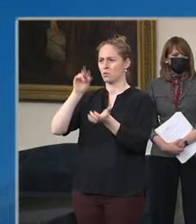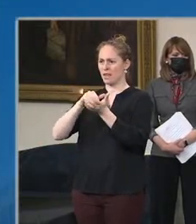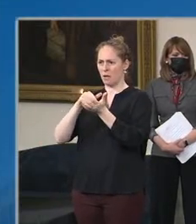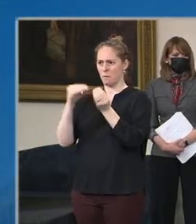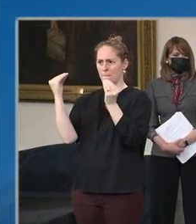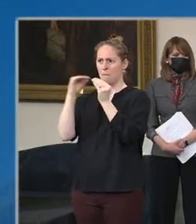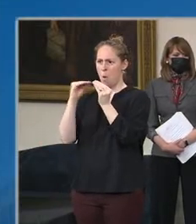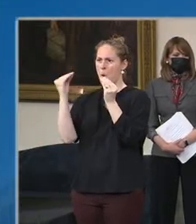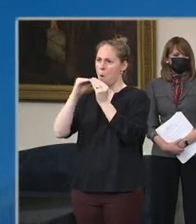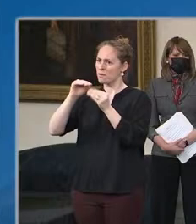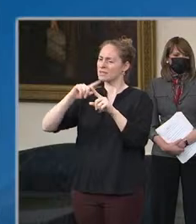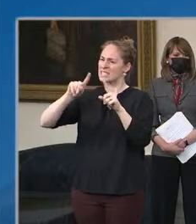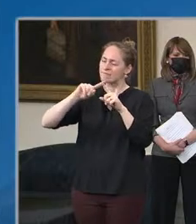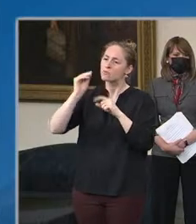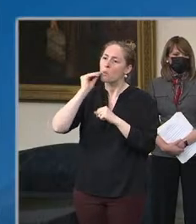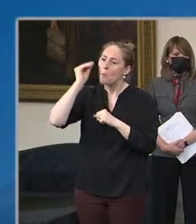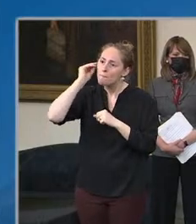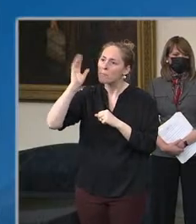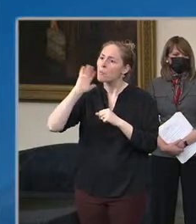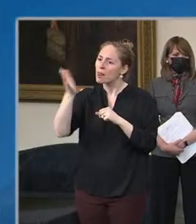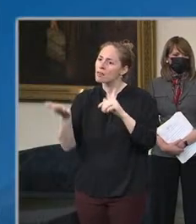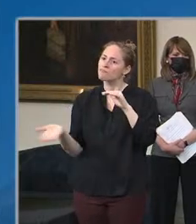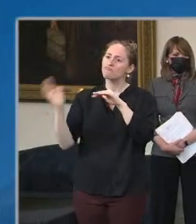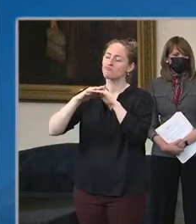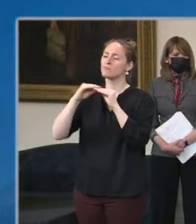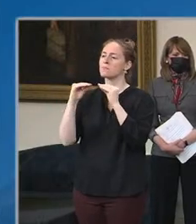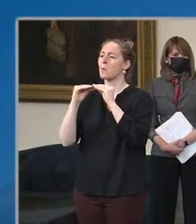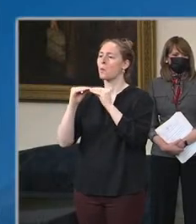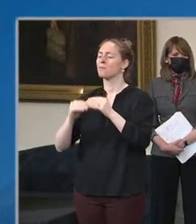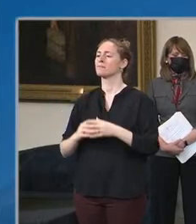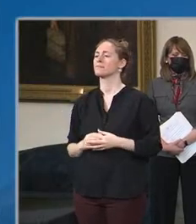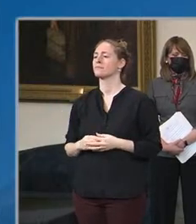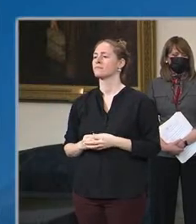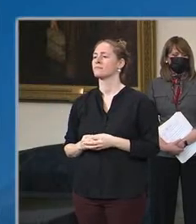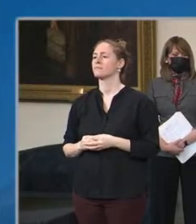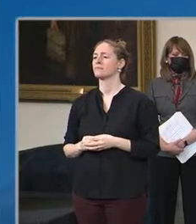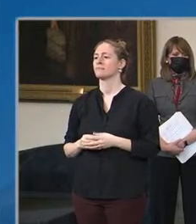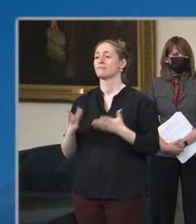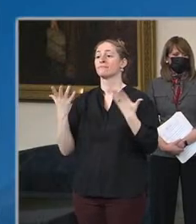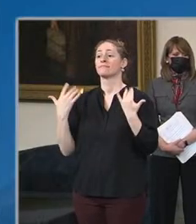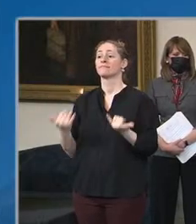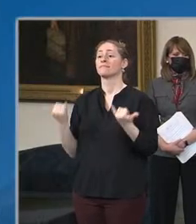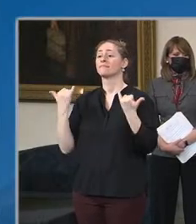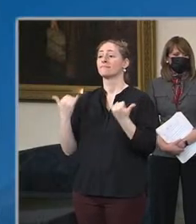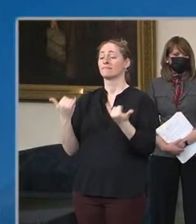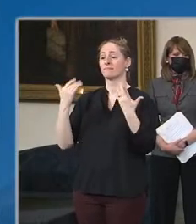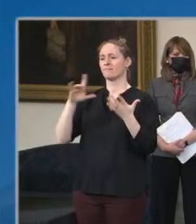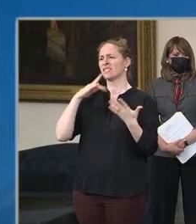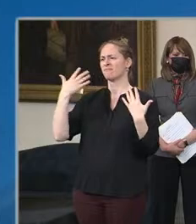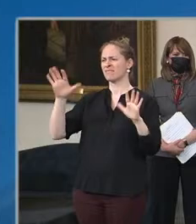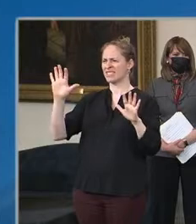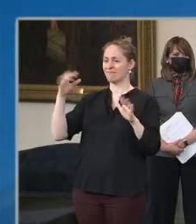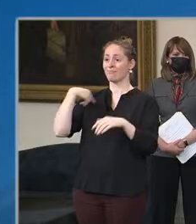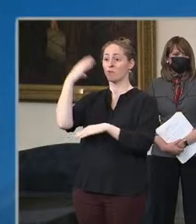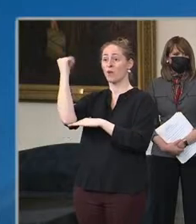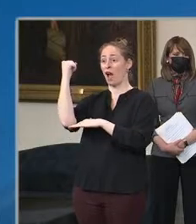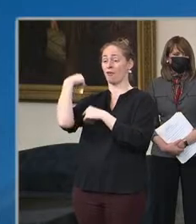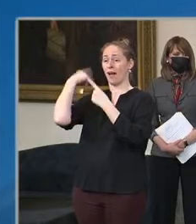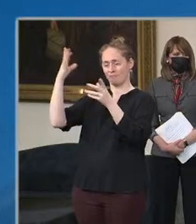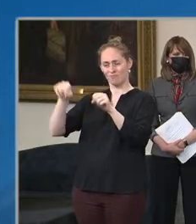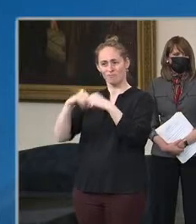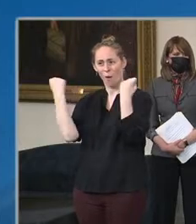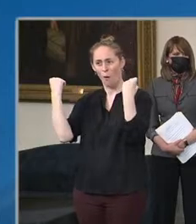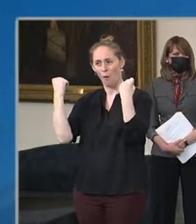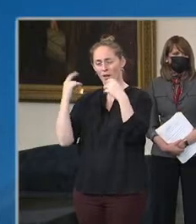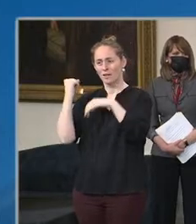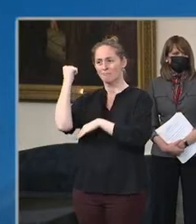Last year, we broke all records with our low-income housing tax program. However, this year,